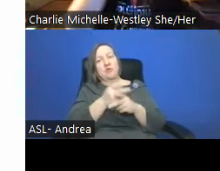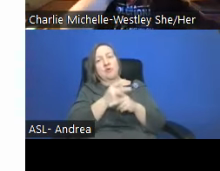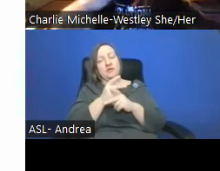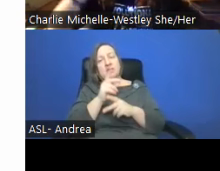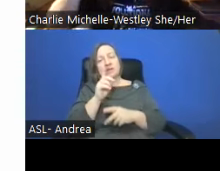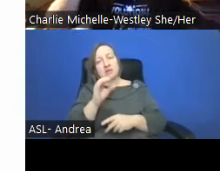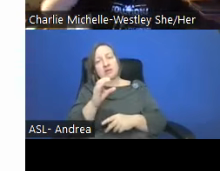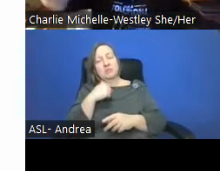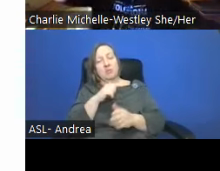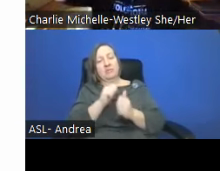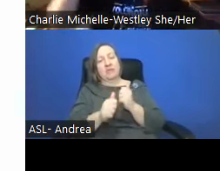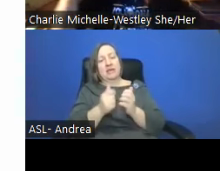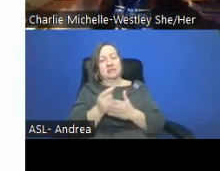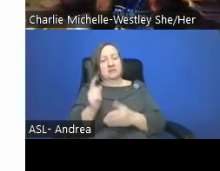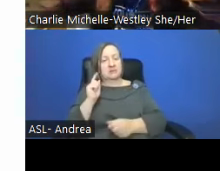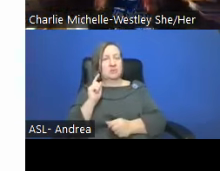that we passed last week